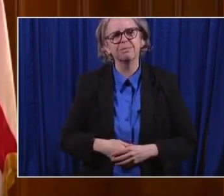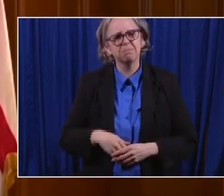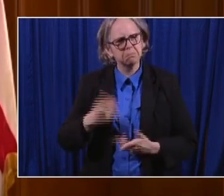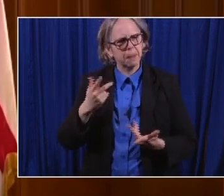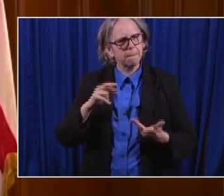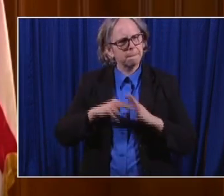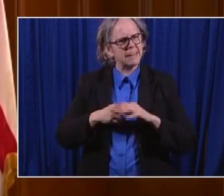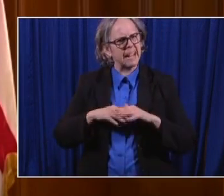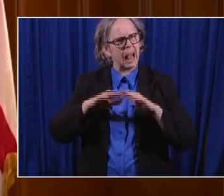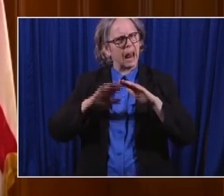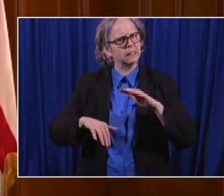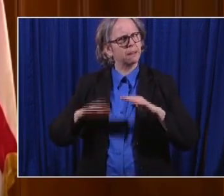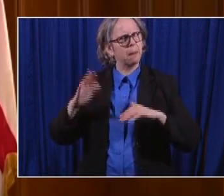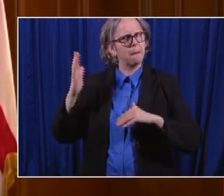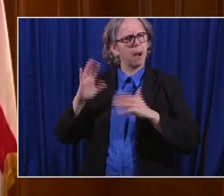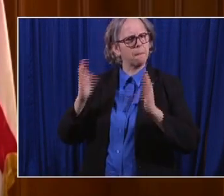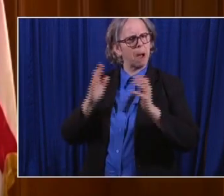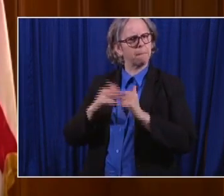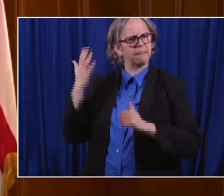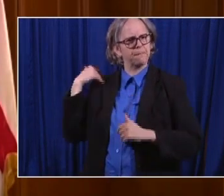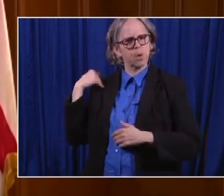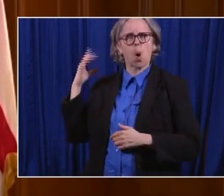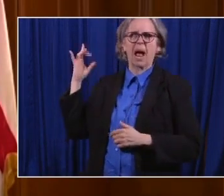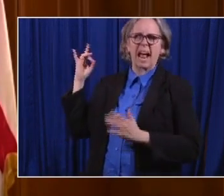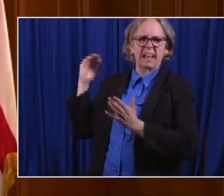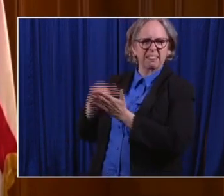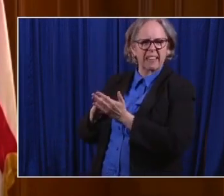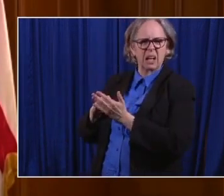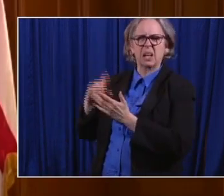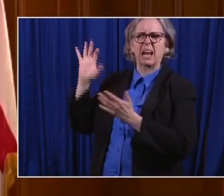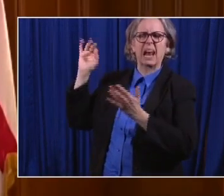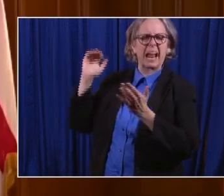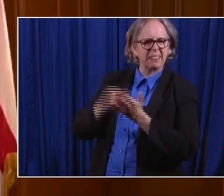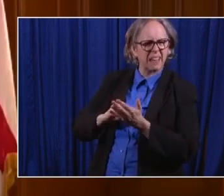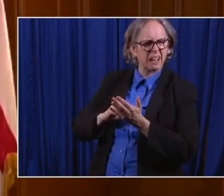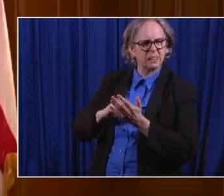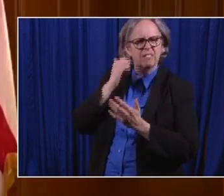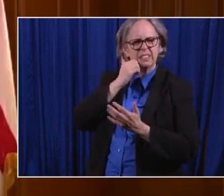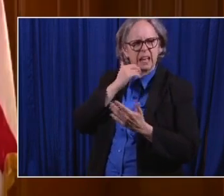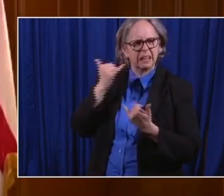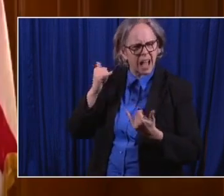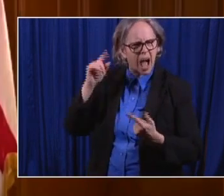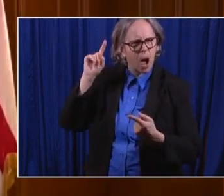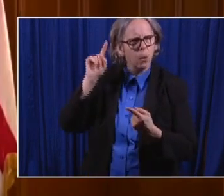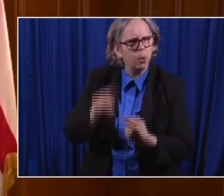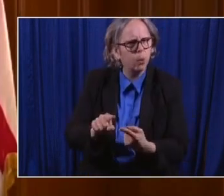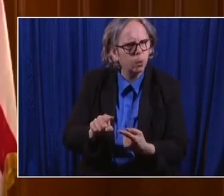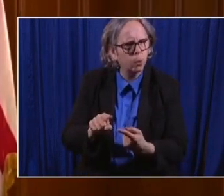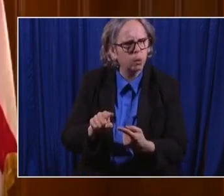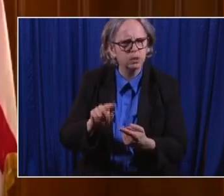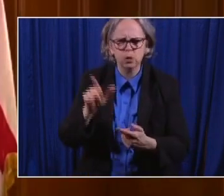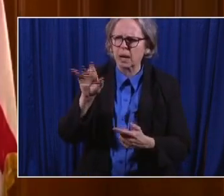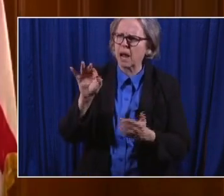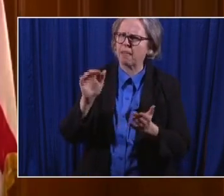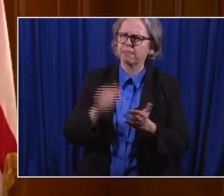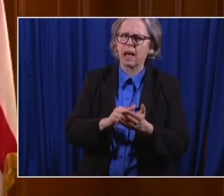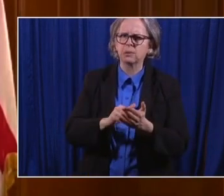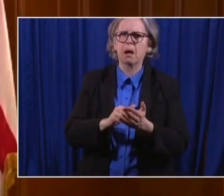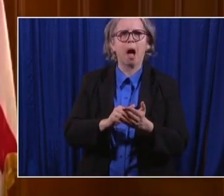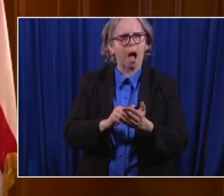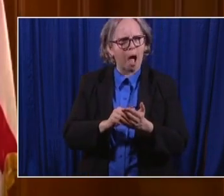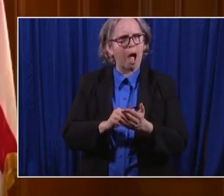We had days that were 80 and 90,000, and we've seen certainly a significant decline in the